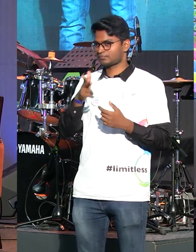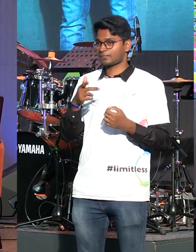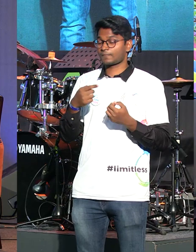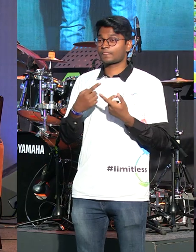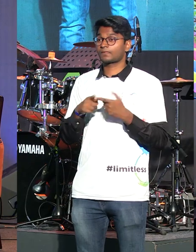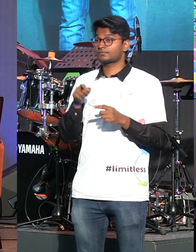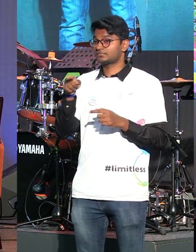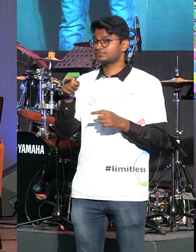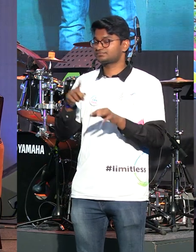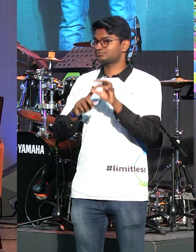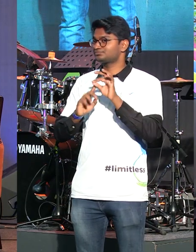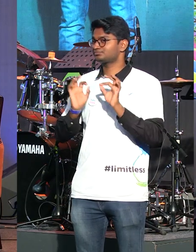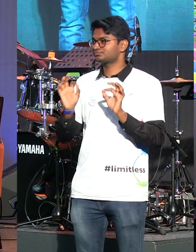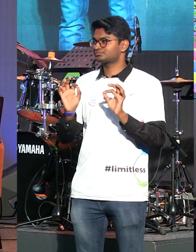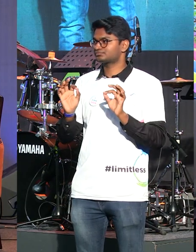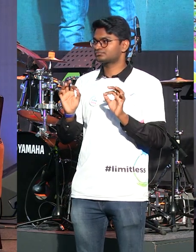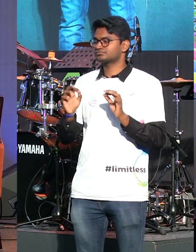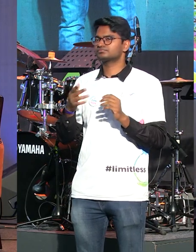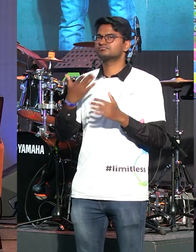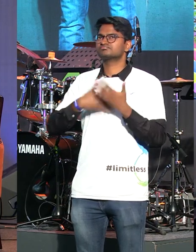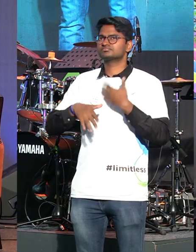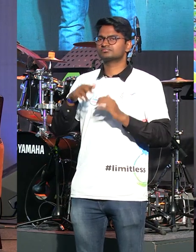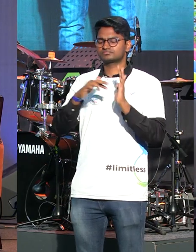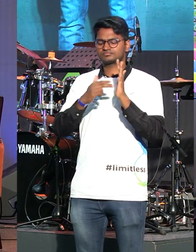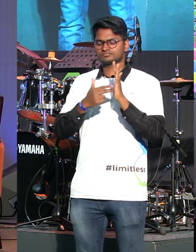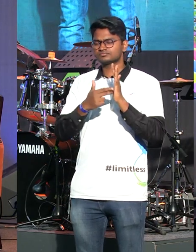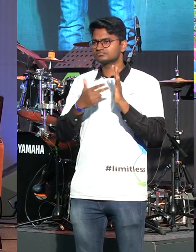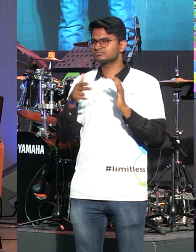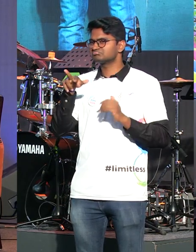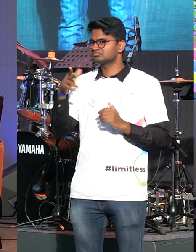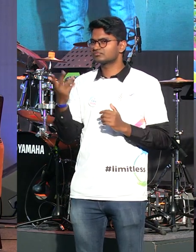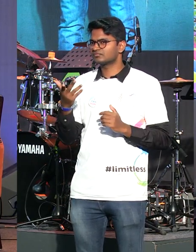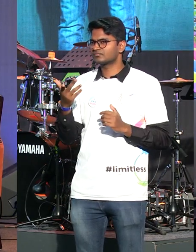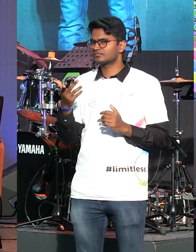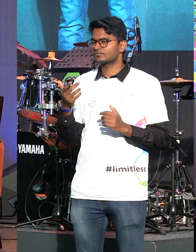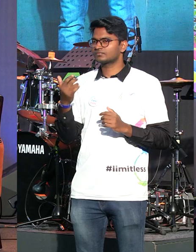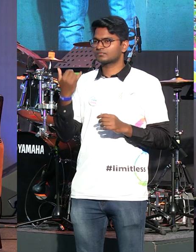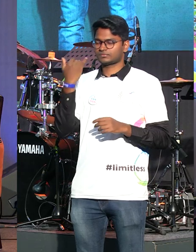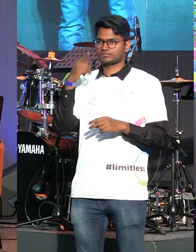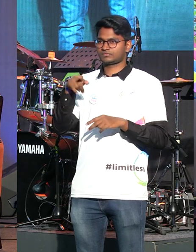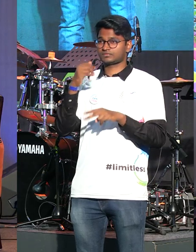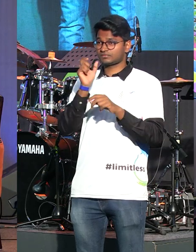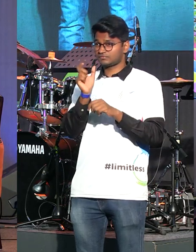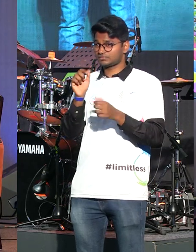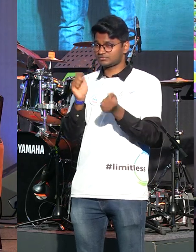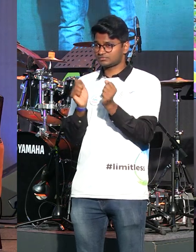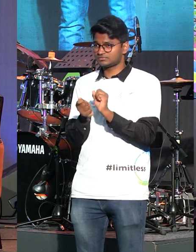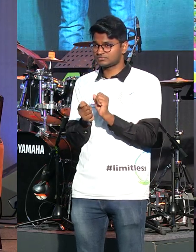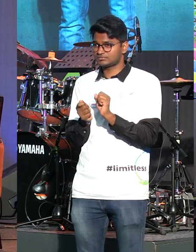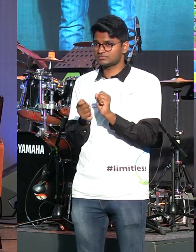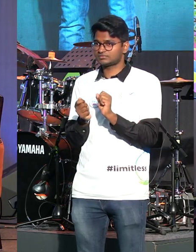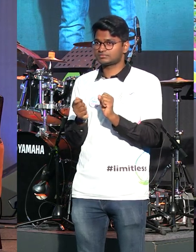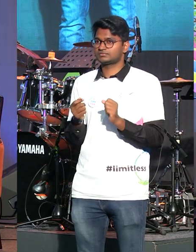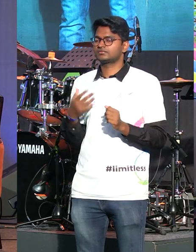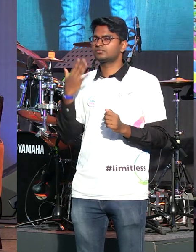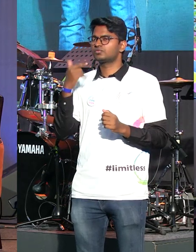very important one. How do you define? If you see, even the words have changed, right? We do not, in fact, why do we not call it disabled?